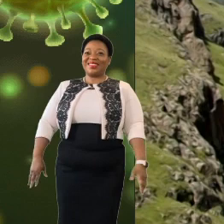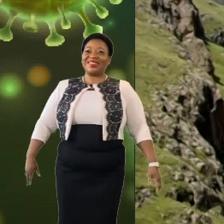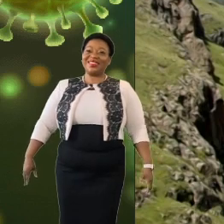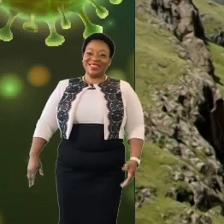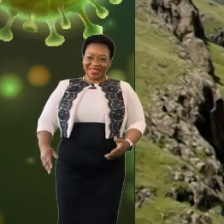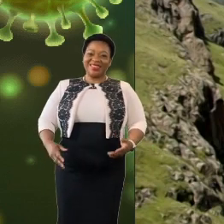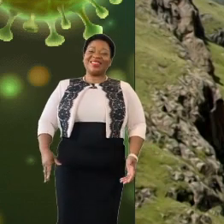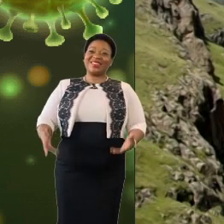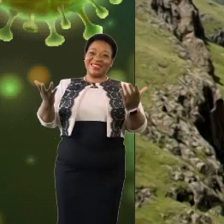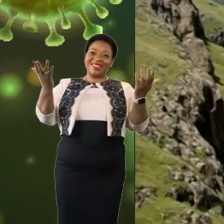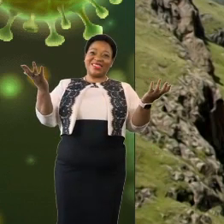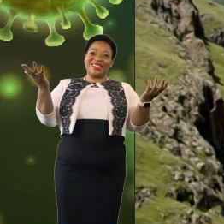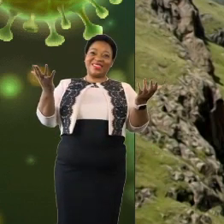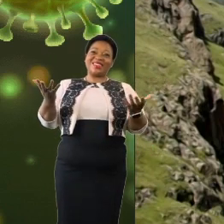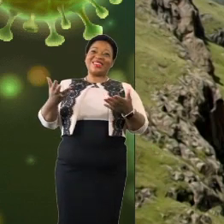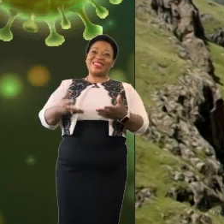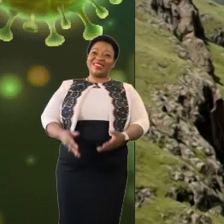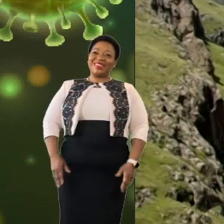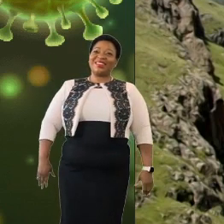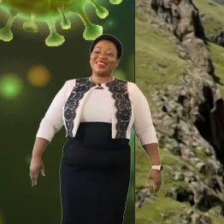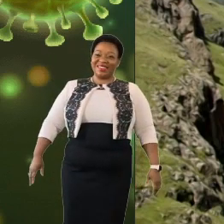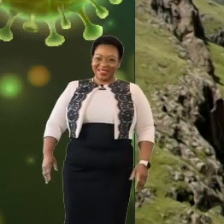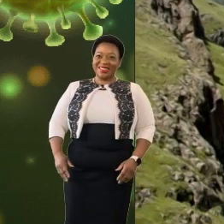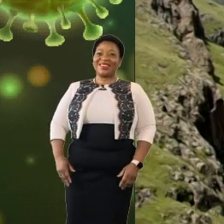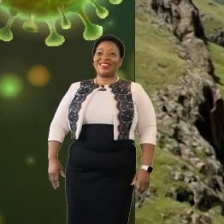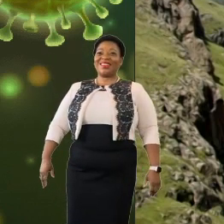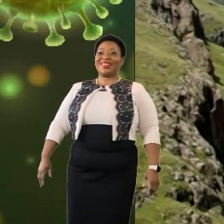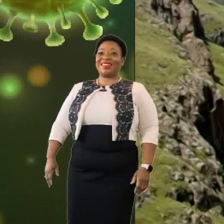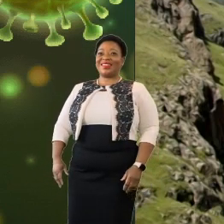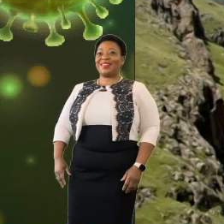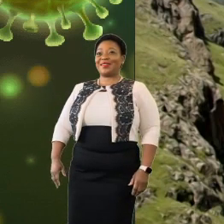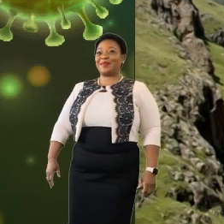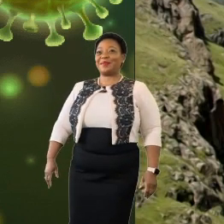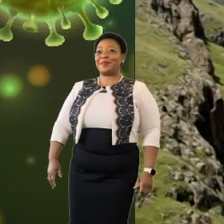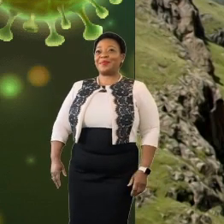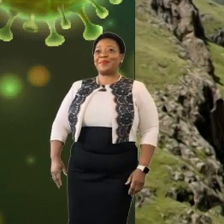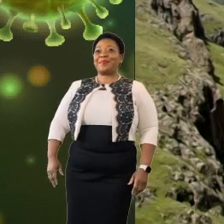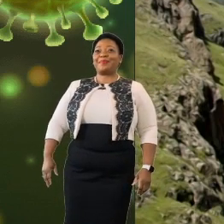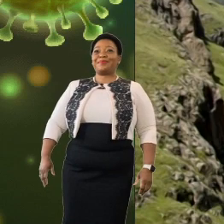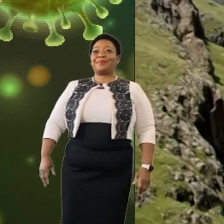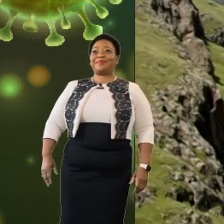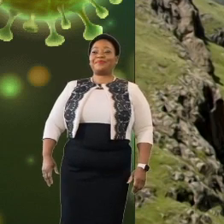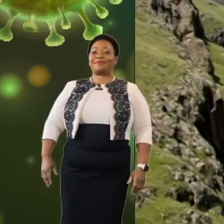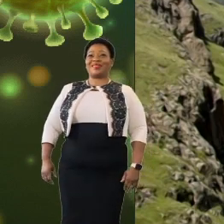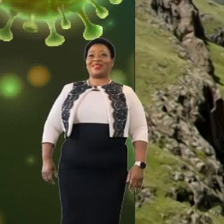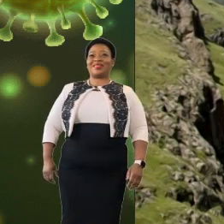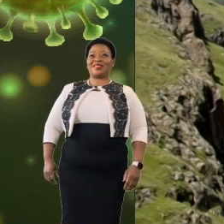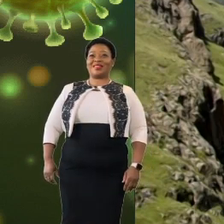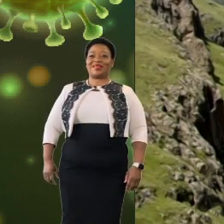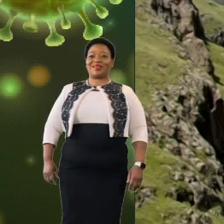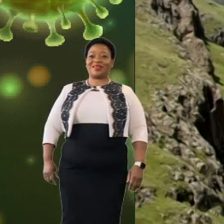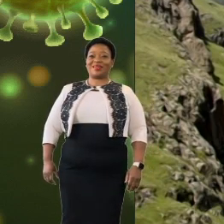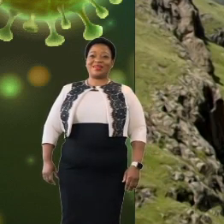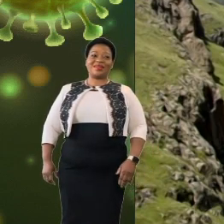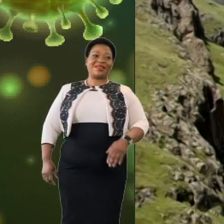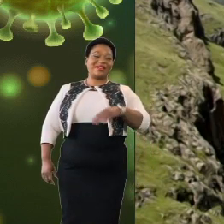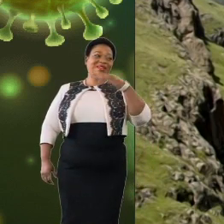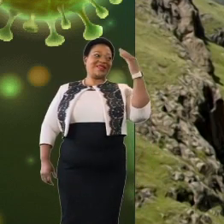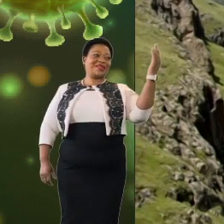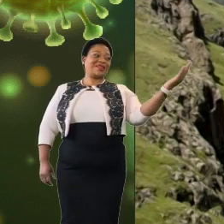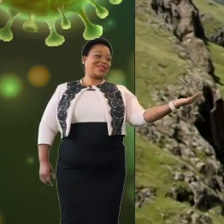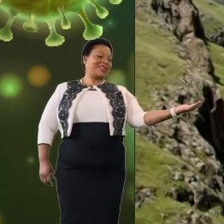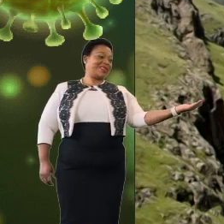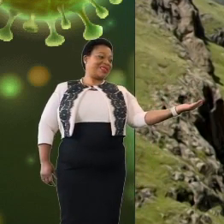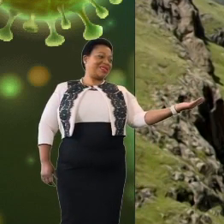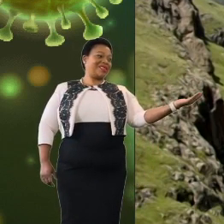now. It's just going to require a little bit of tweaking and getting systems in place, as Ndumiso has indicated, which maybe brings me